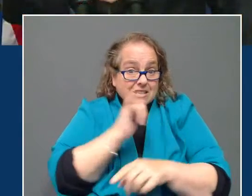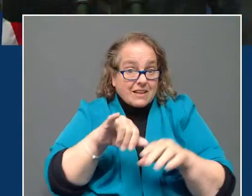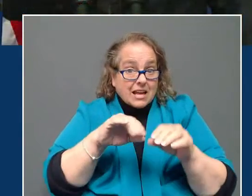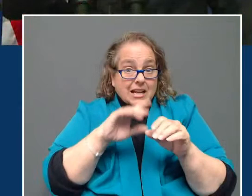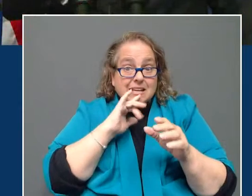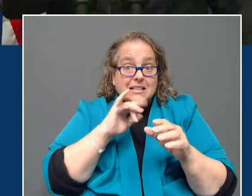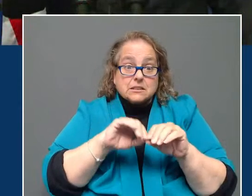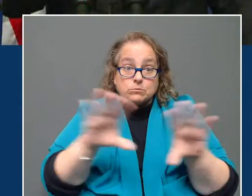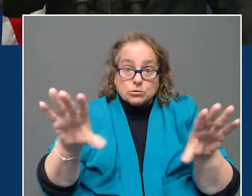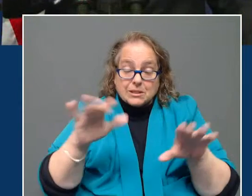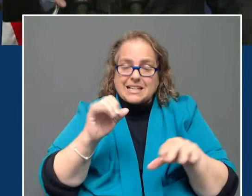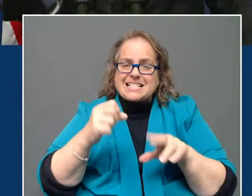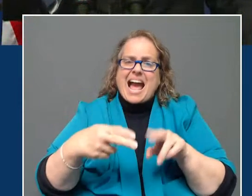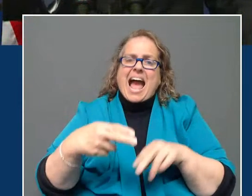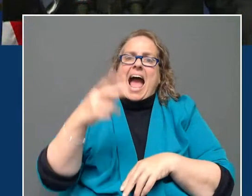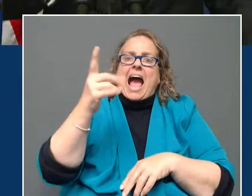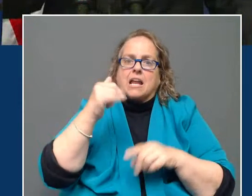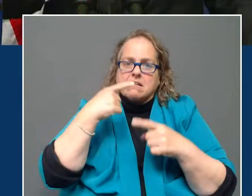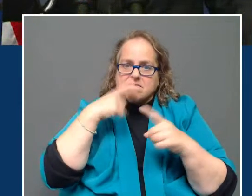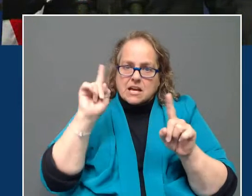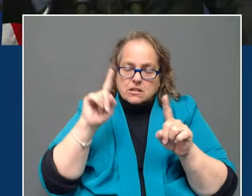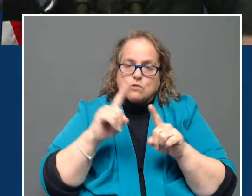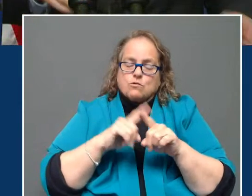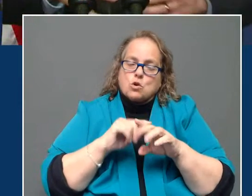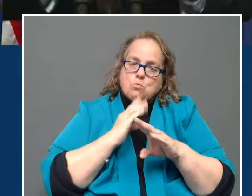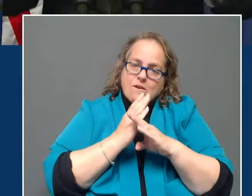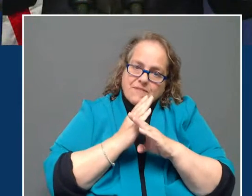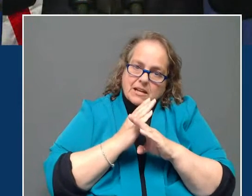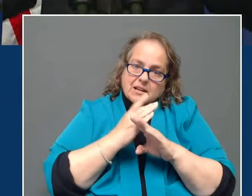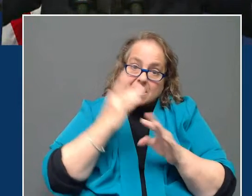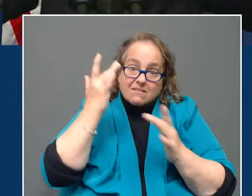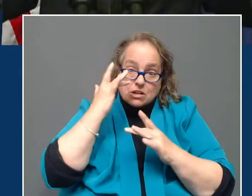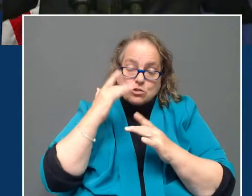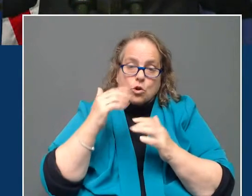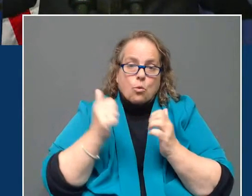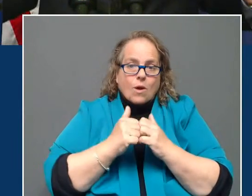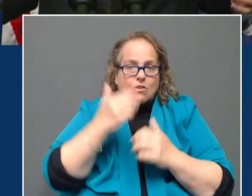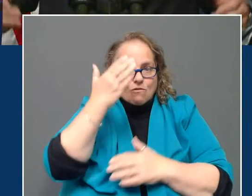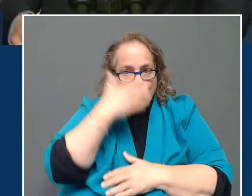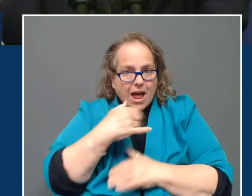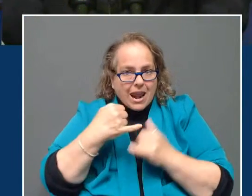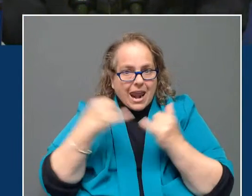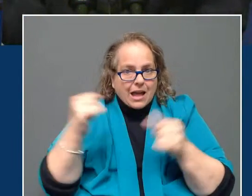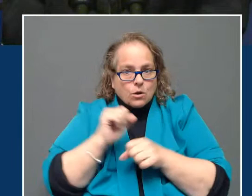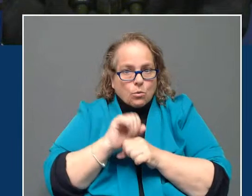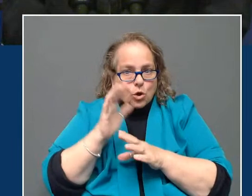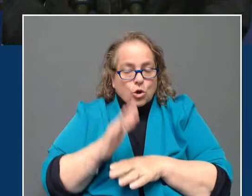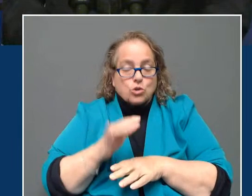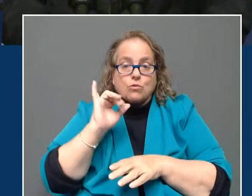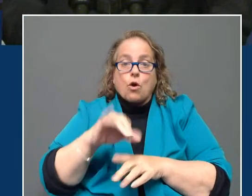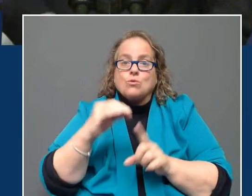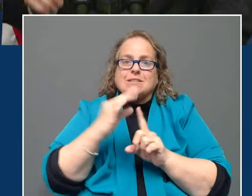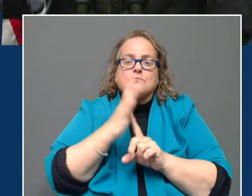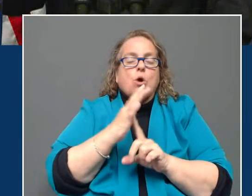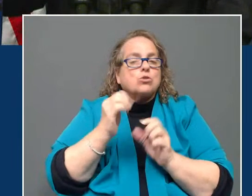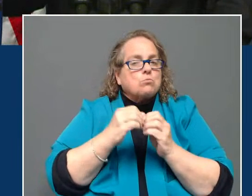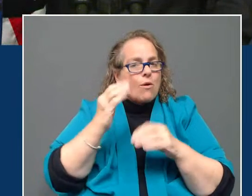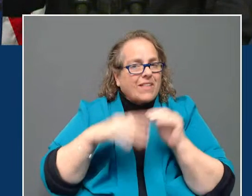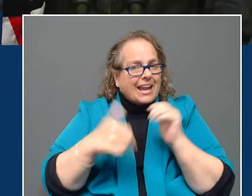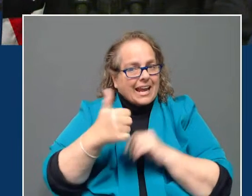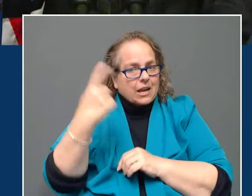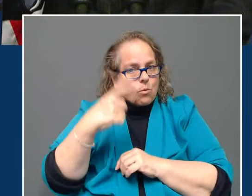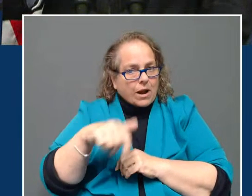in preventing infections among frontline workers, those exposed more than anybody else. The CDC